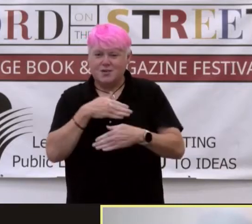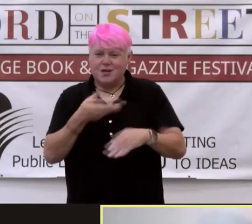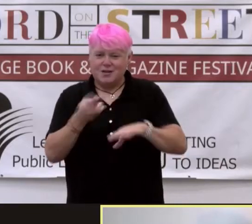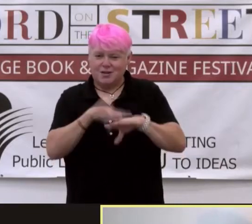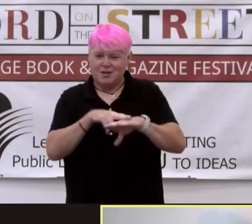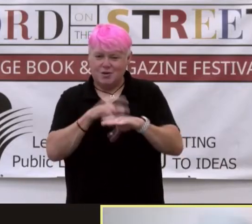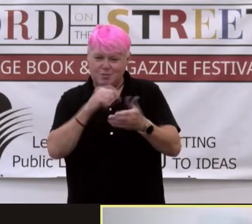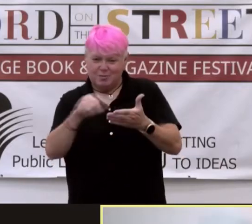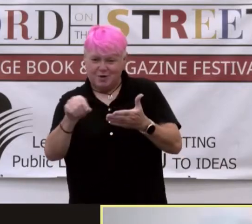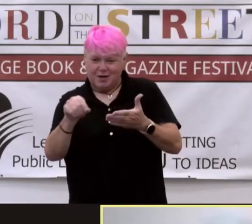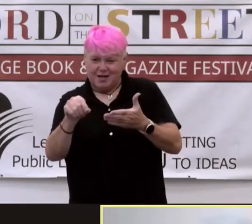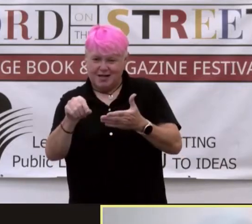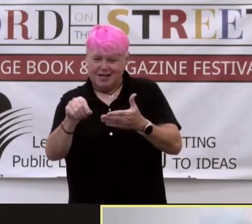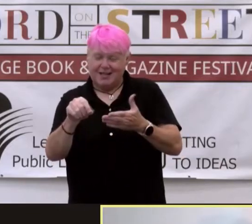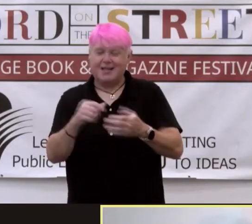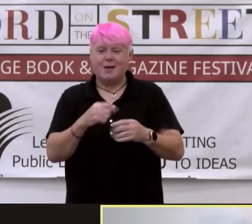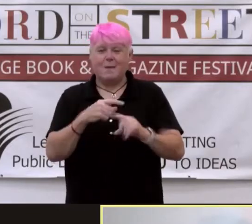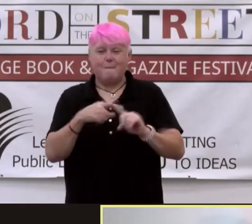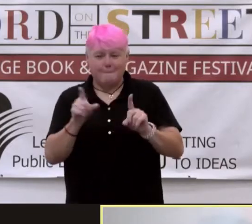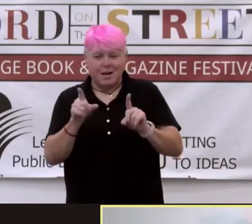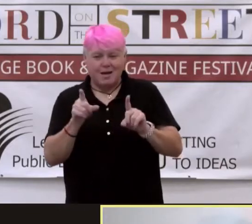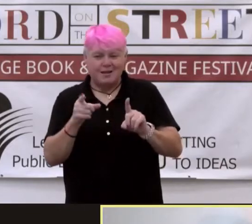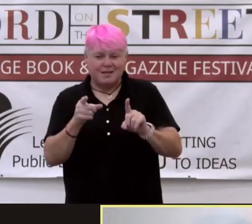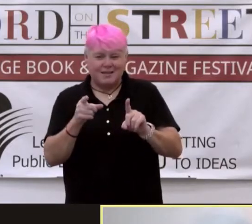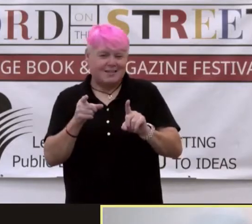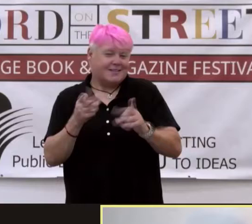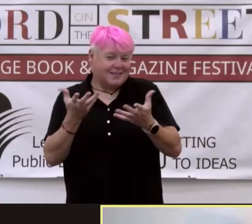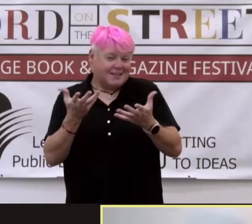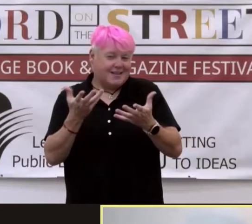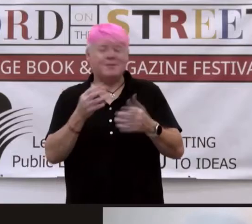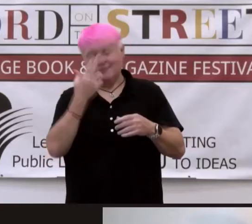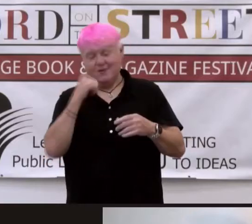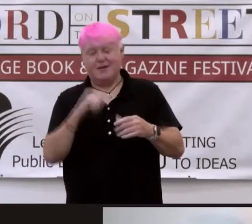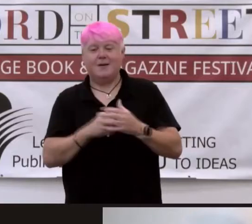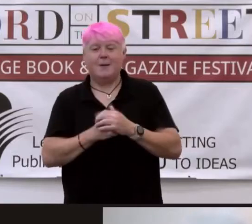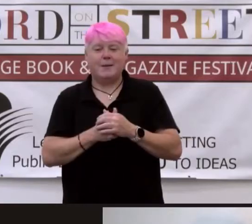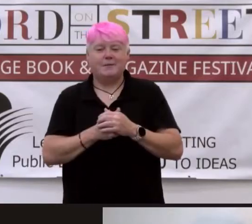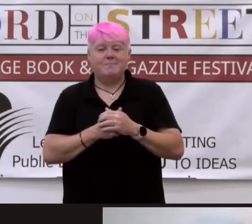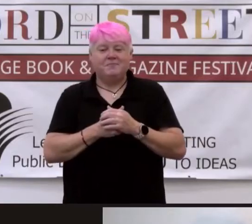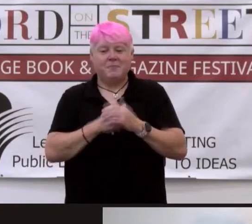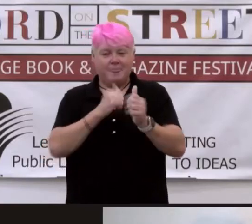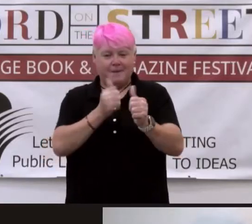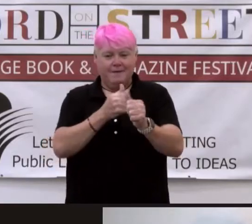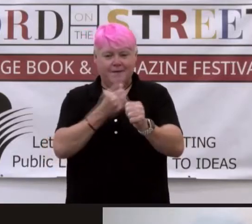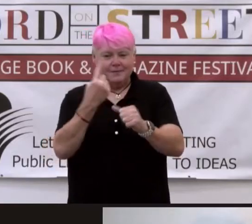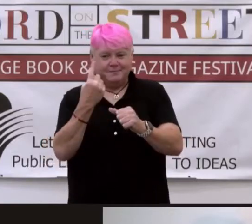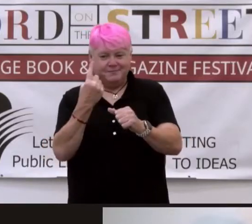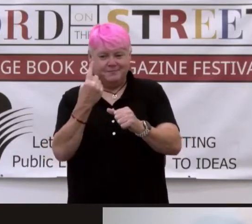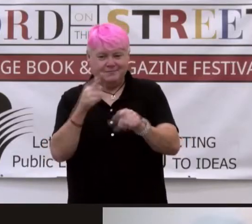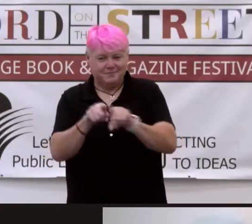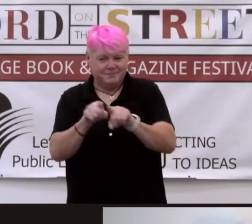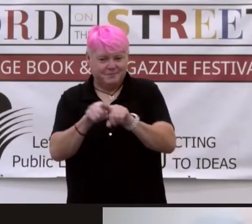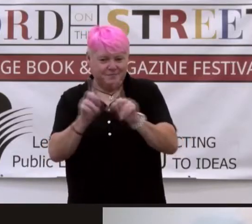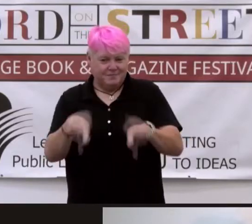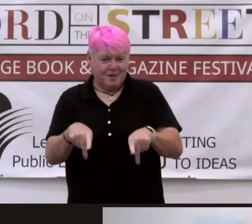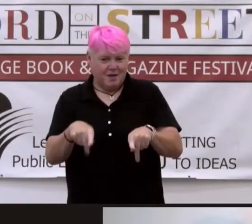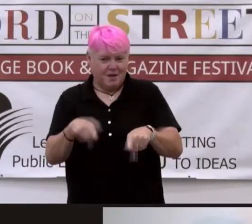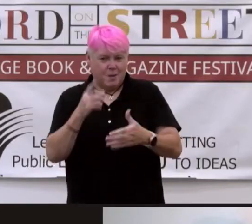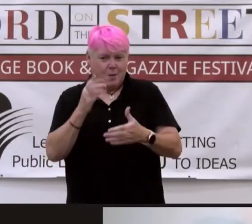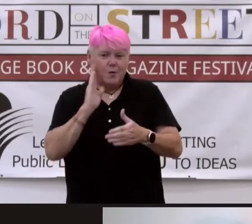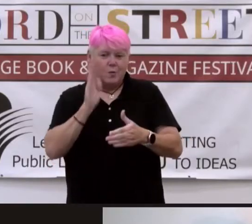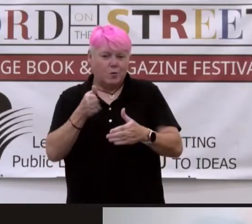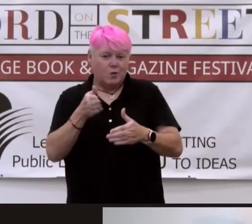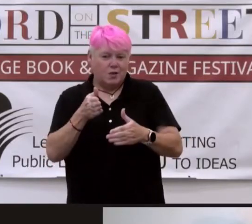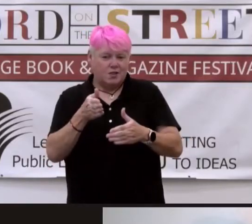I'm used to those twists and turns. Excellent. Follow up with that from the same person. Would you consider doing an audio